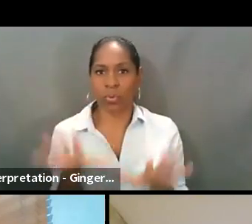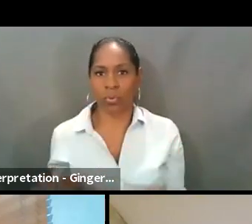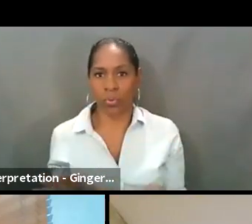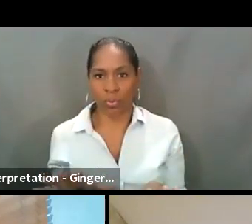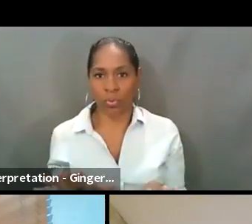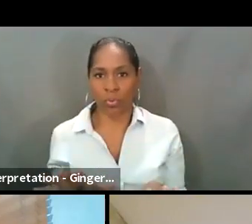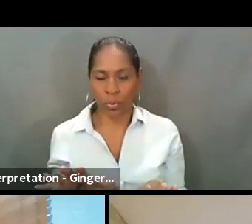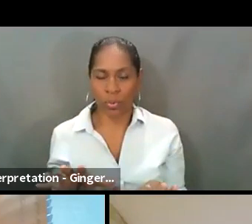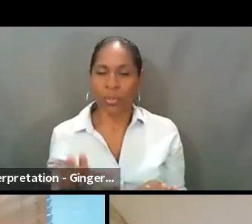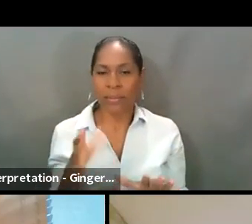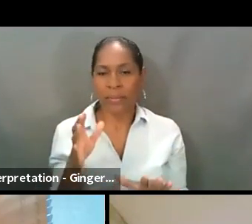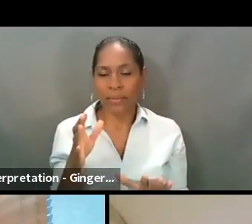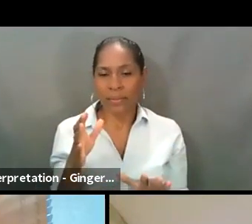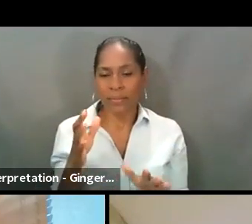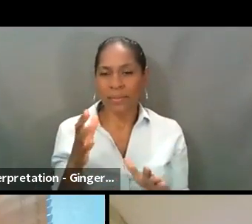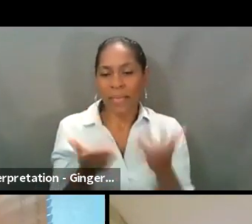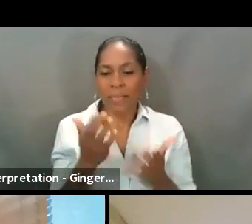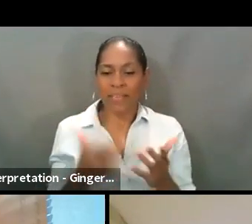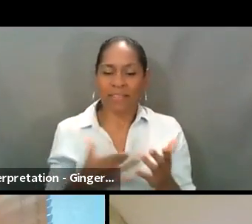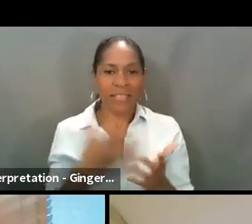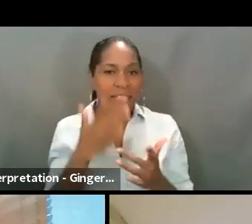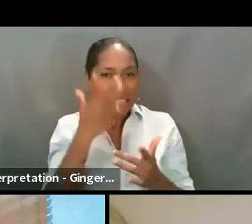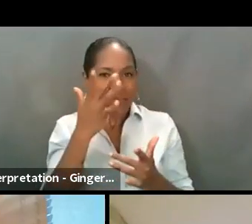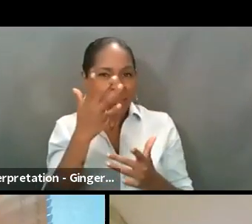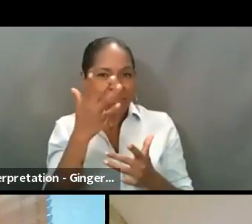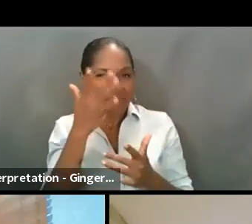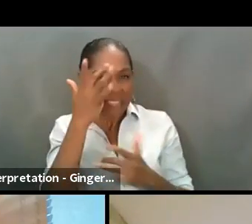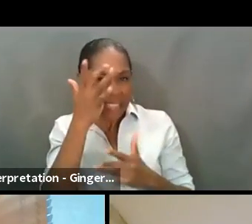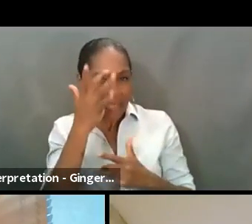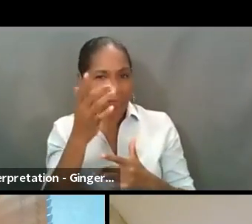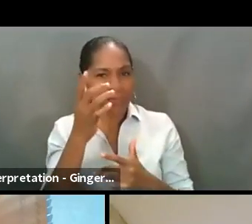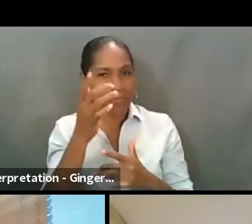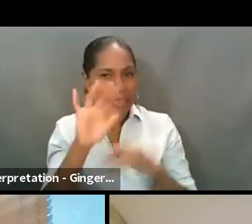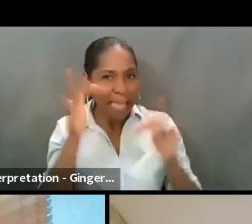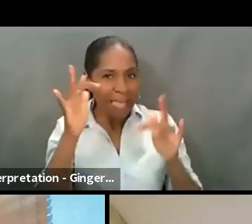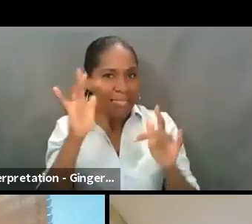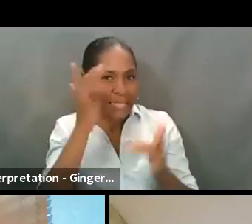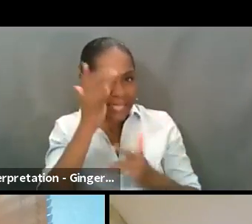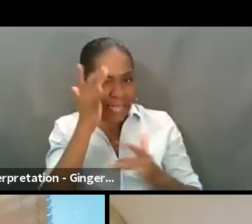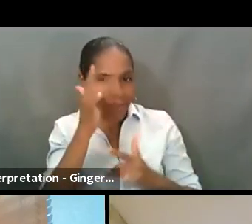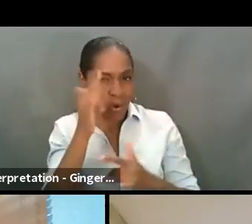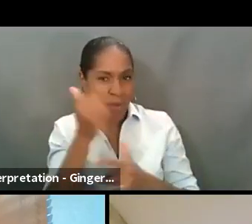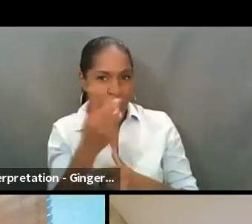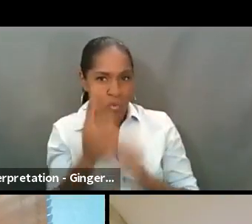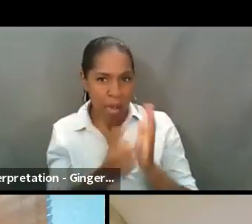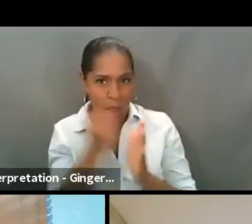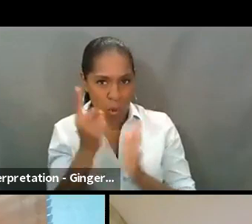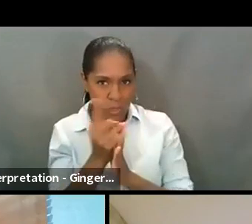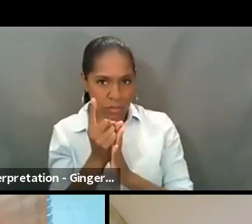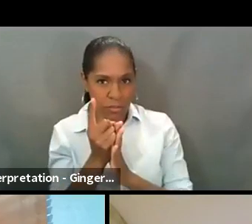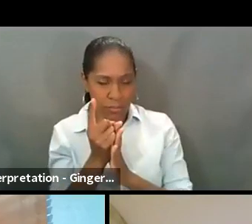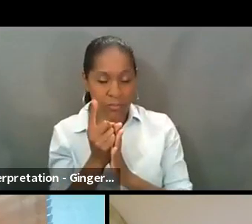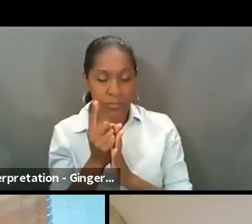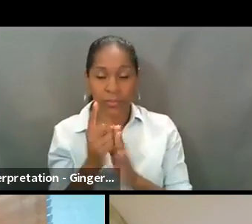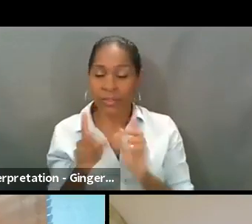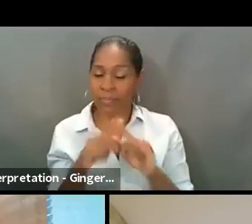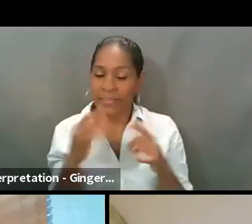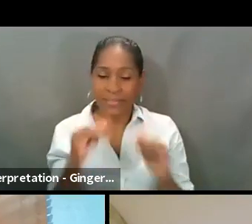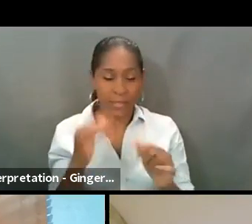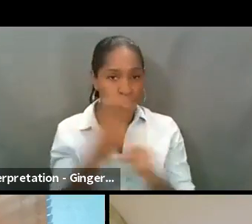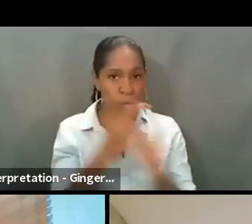a little under the weather for a few hours is something to consider. And then still wearing your mask and washing your hands